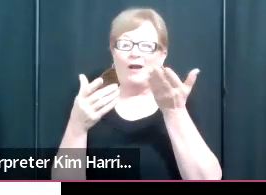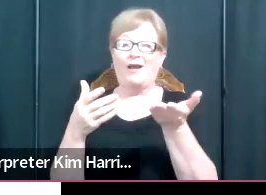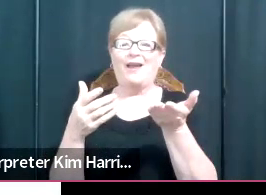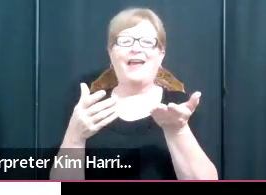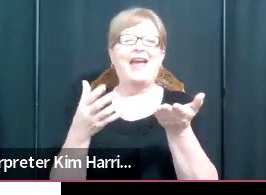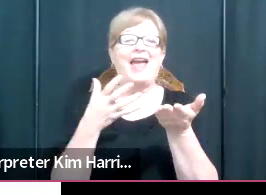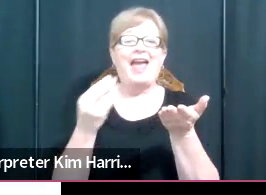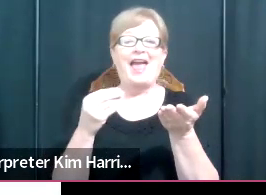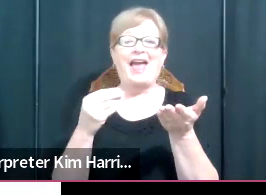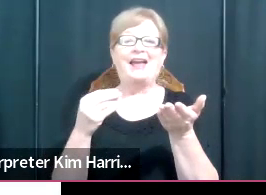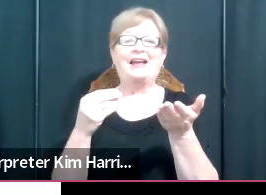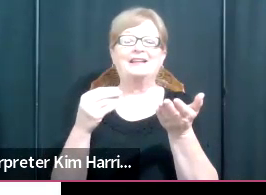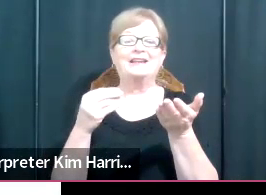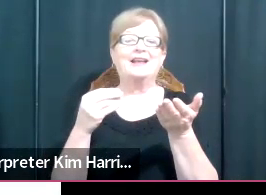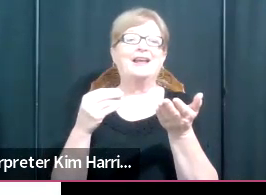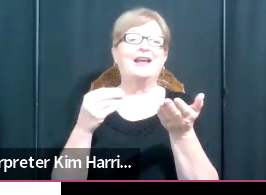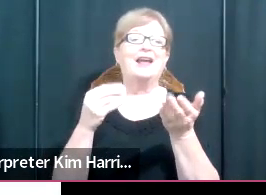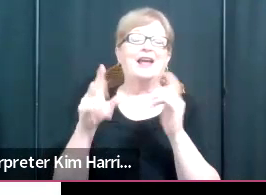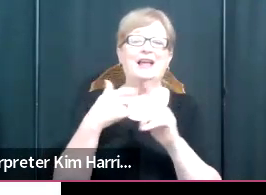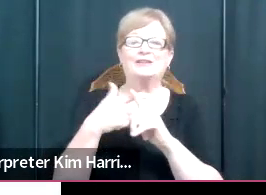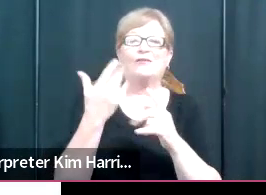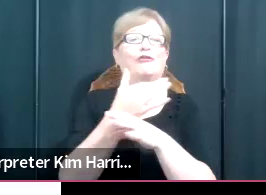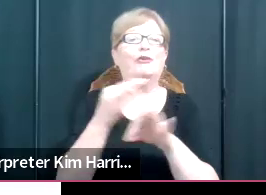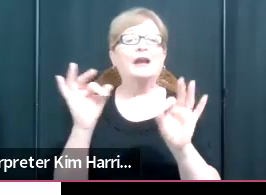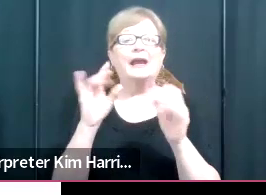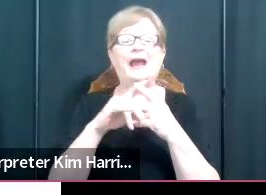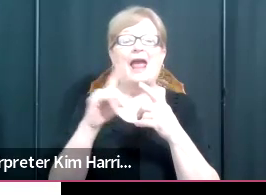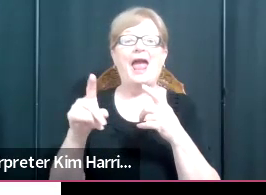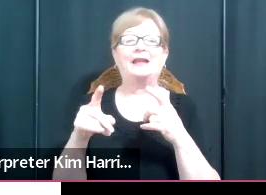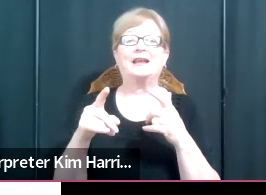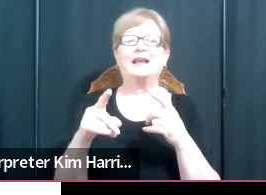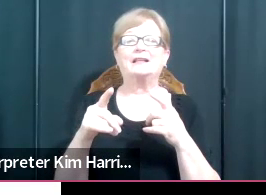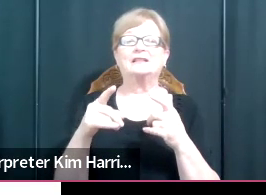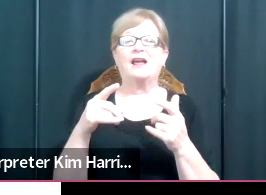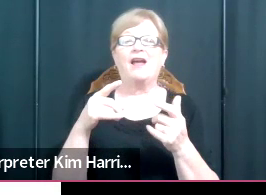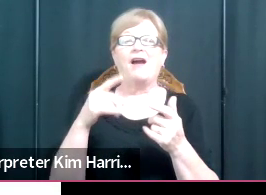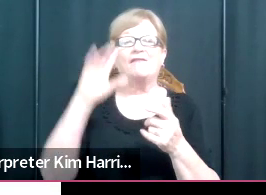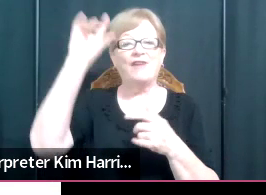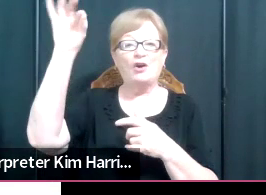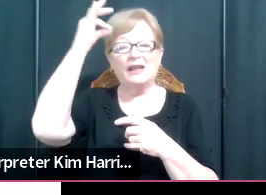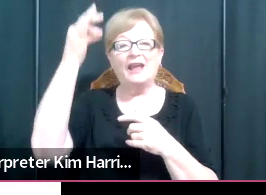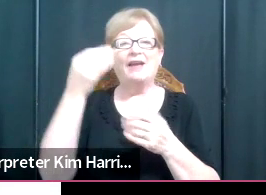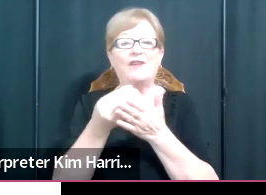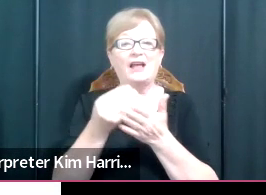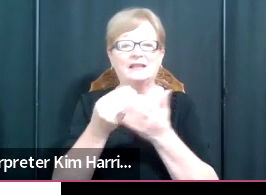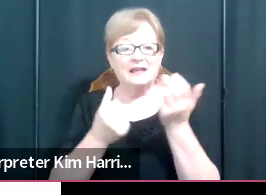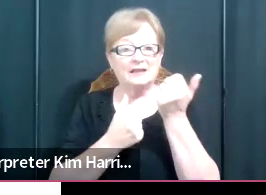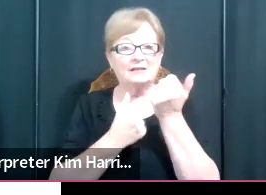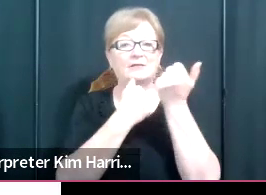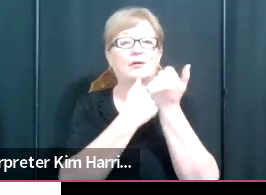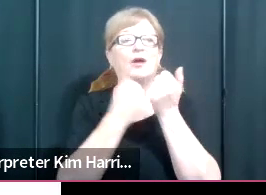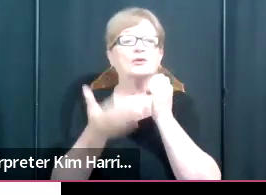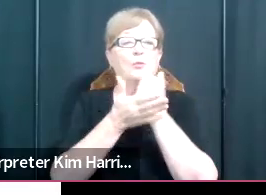And about our Assistive Technology Program, it's free and it's federally funded. It provides AT-related supports